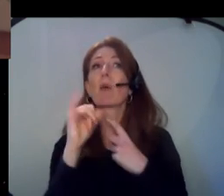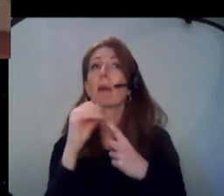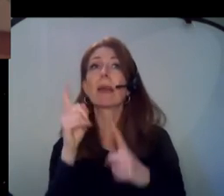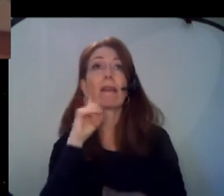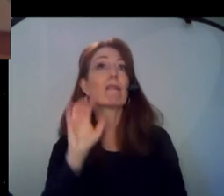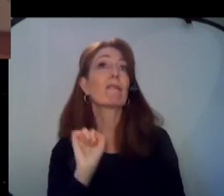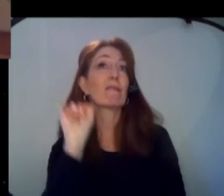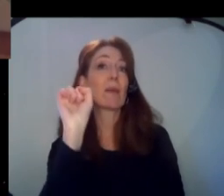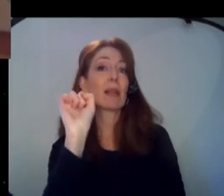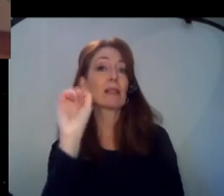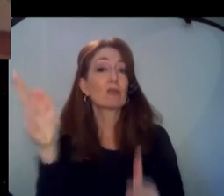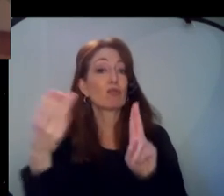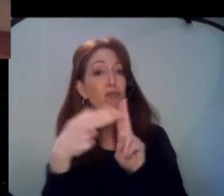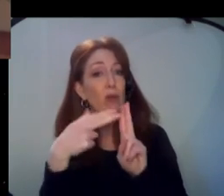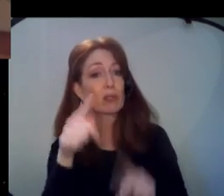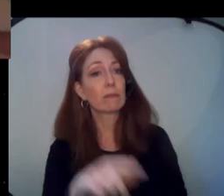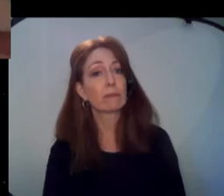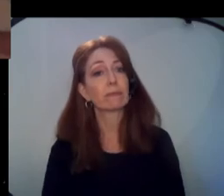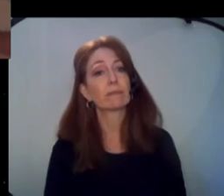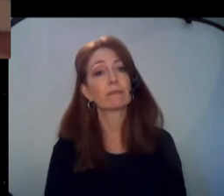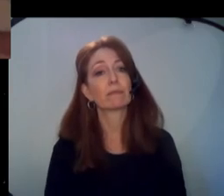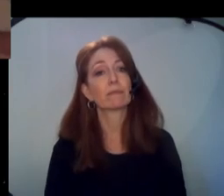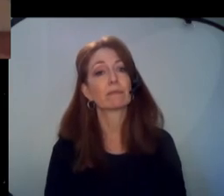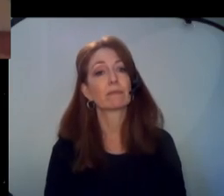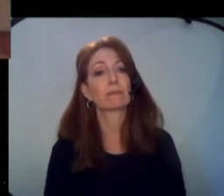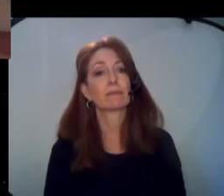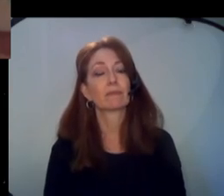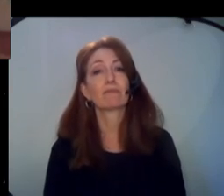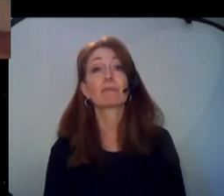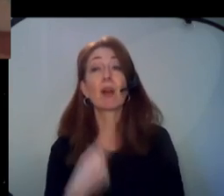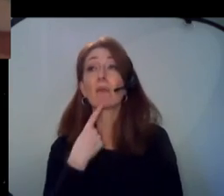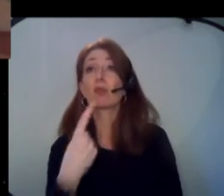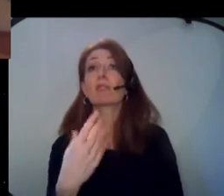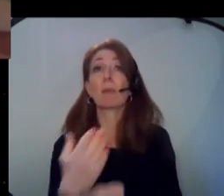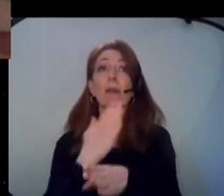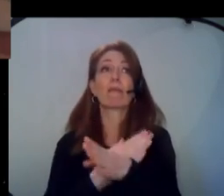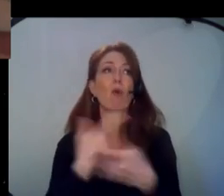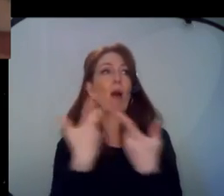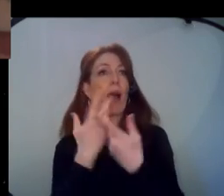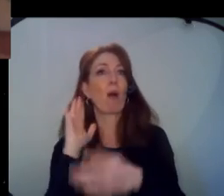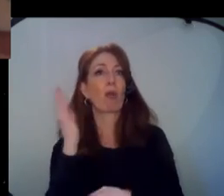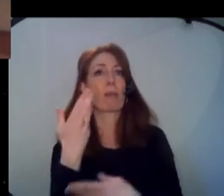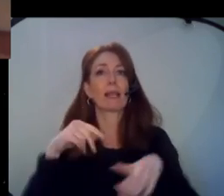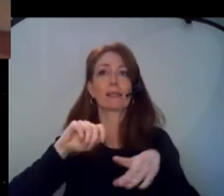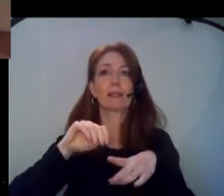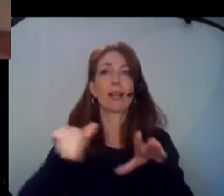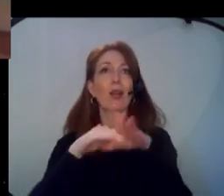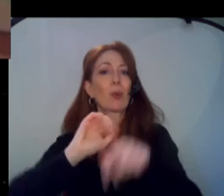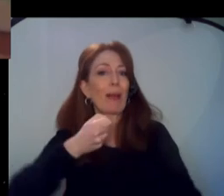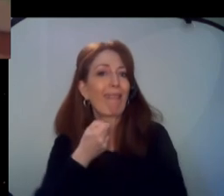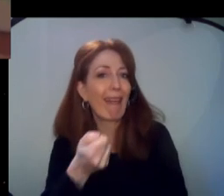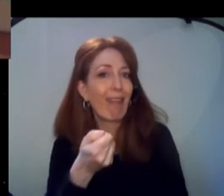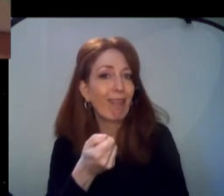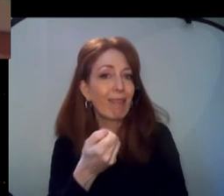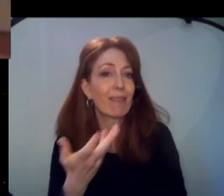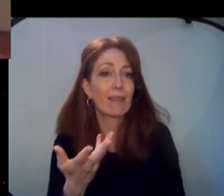she does that. And you've already mentioned a bit about how the maid is getting in on the killing action in the Holofernes painting. So